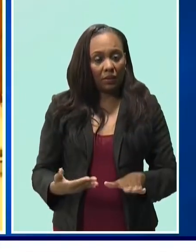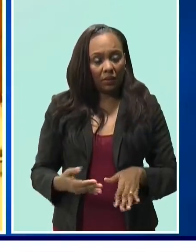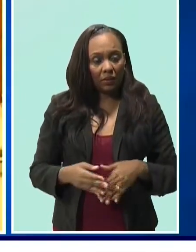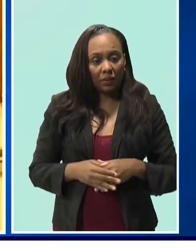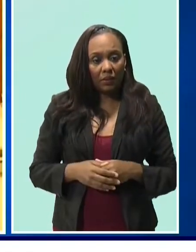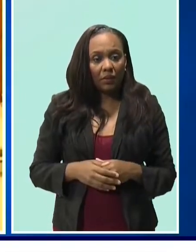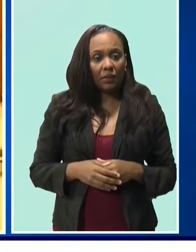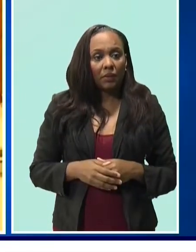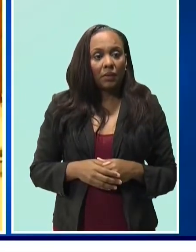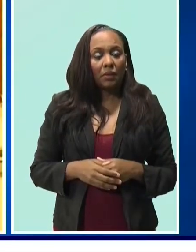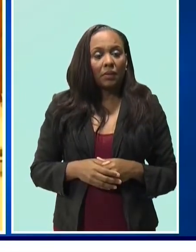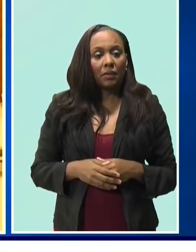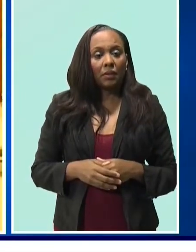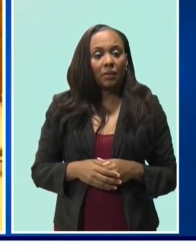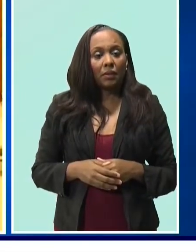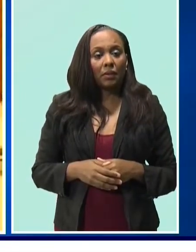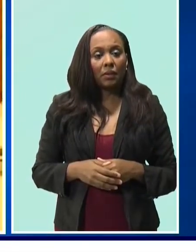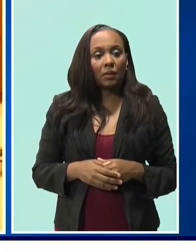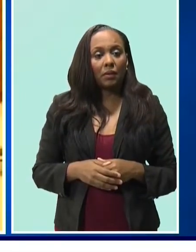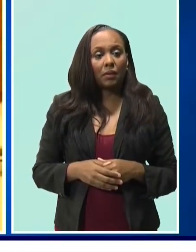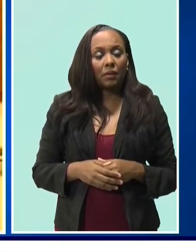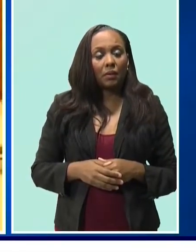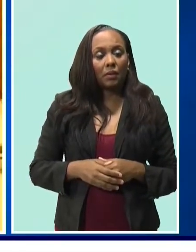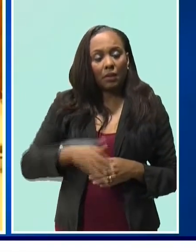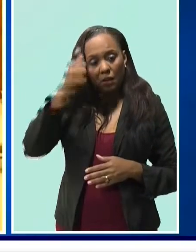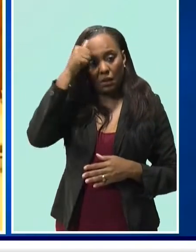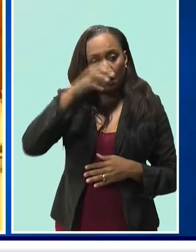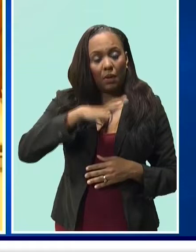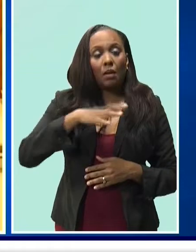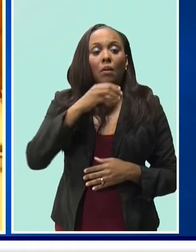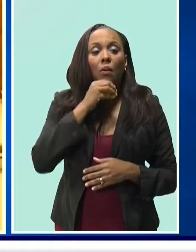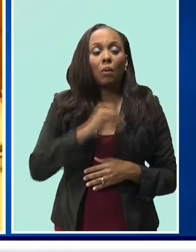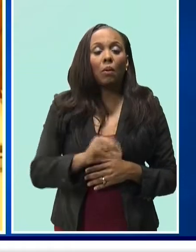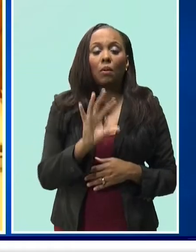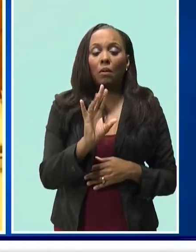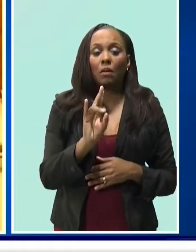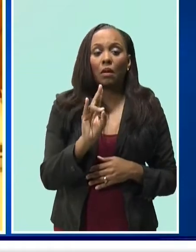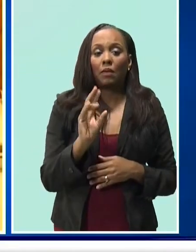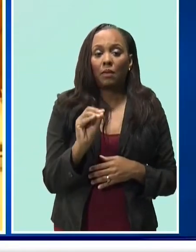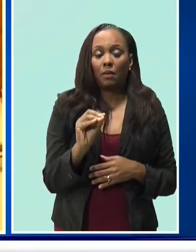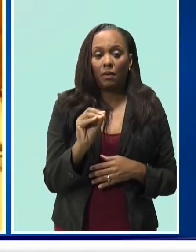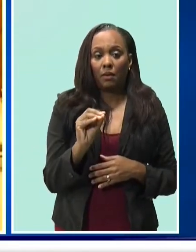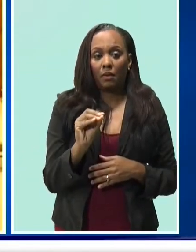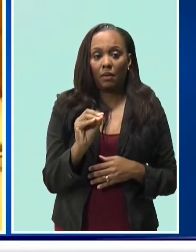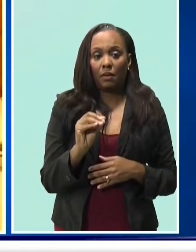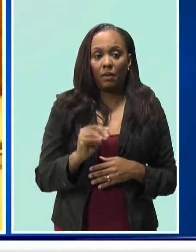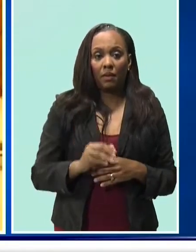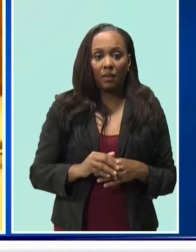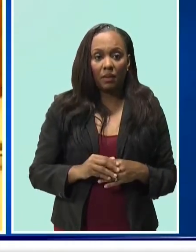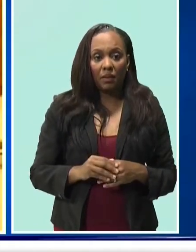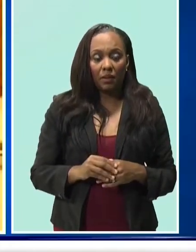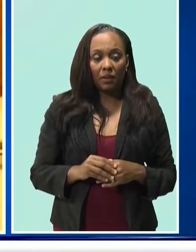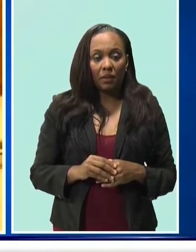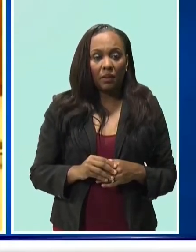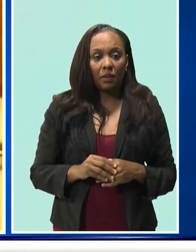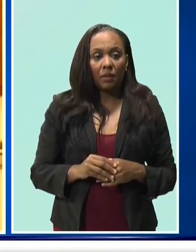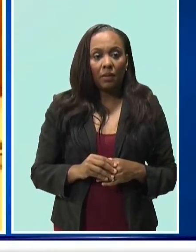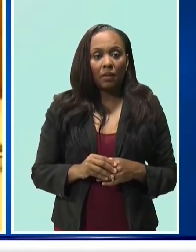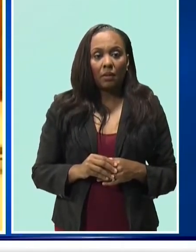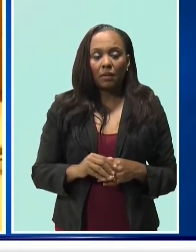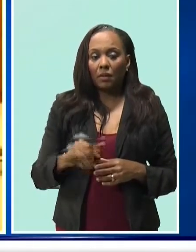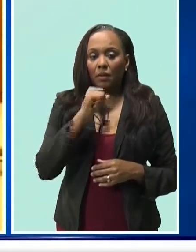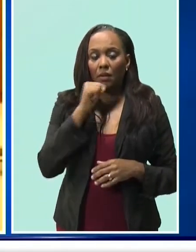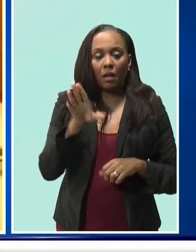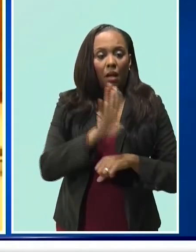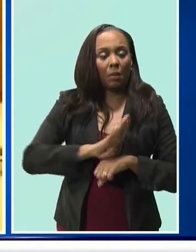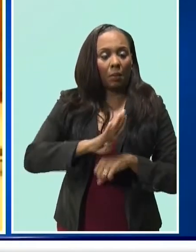This occurred in a 70-year-old male who was happened to be a